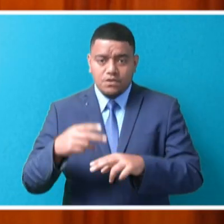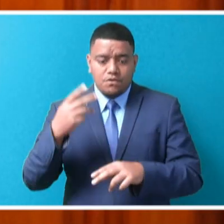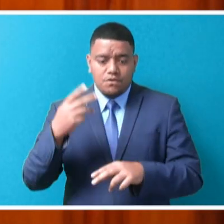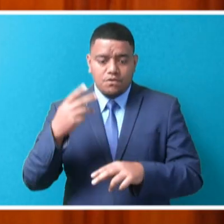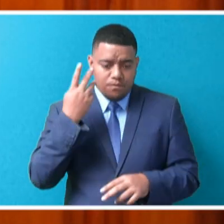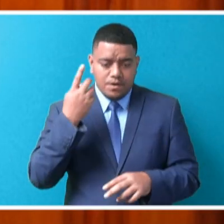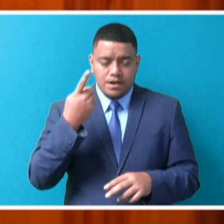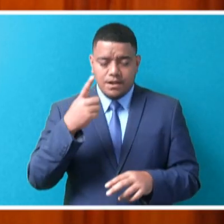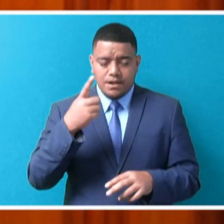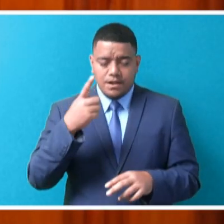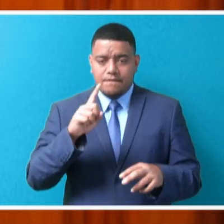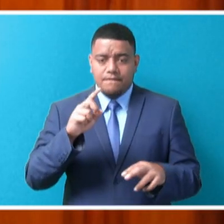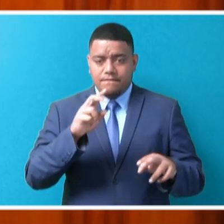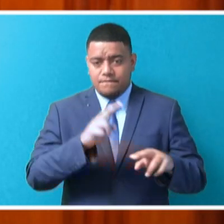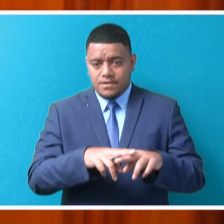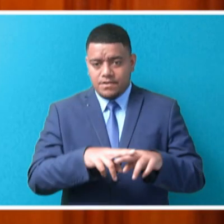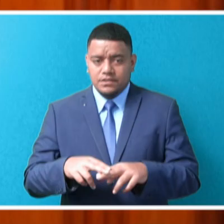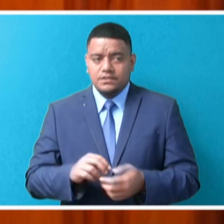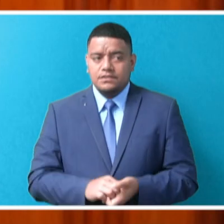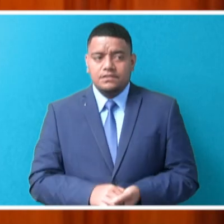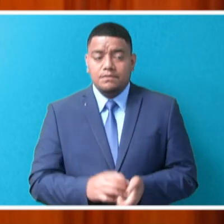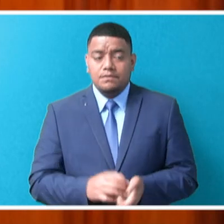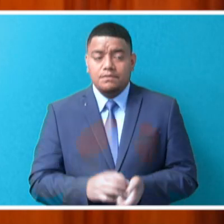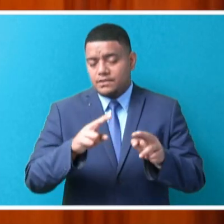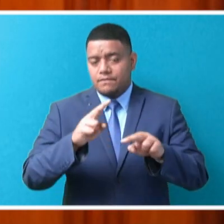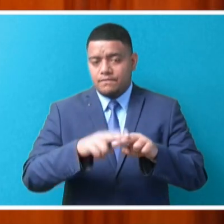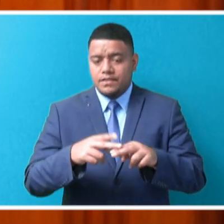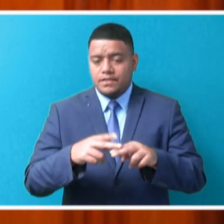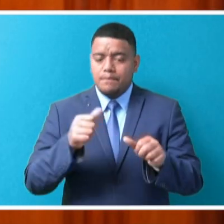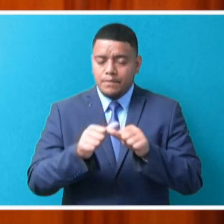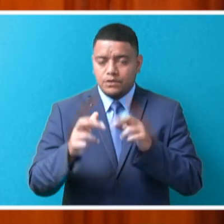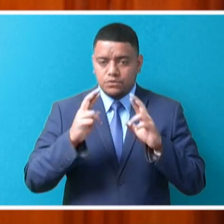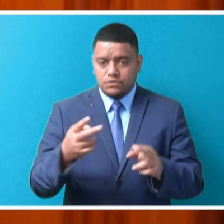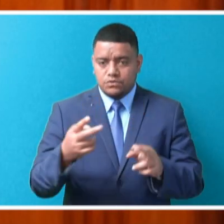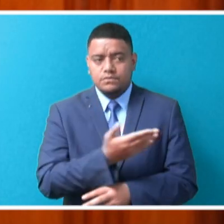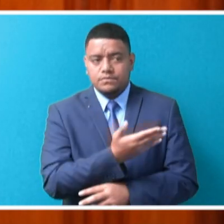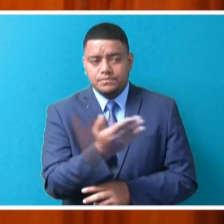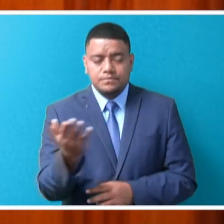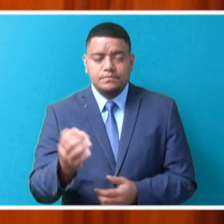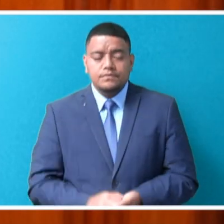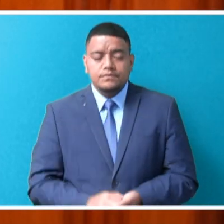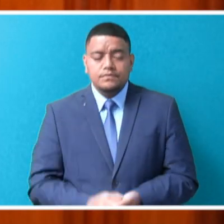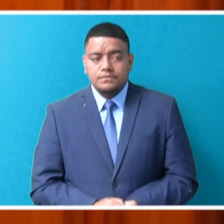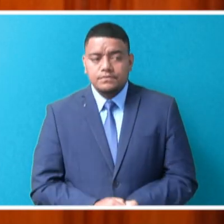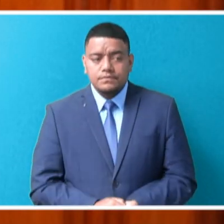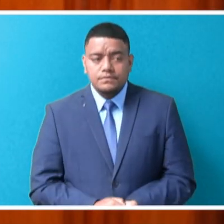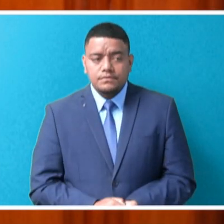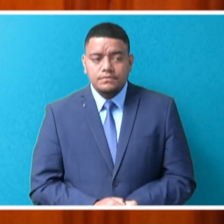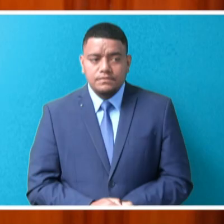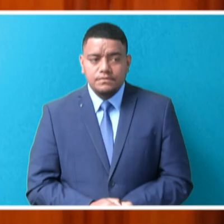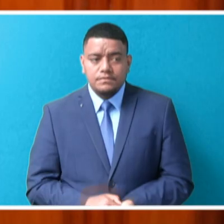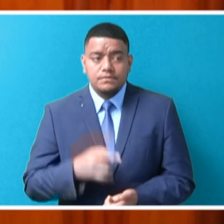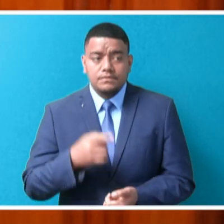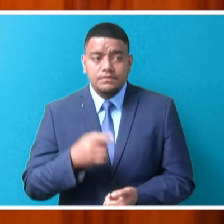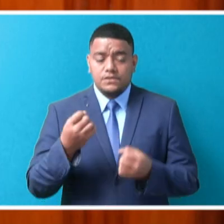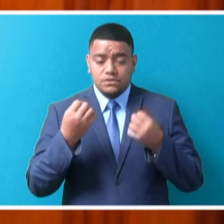beloved nation, I convey my sincere gratitude and best wishes. Honorable Speaker, His Excellency's address was a call